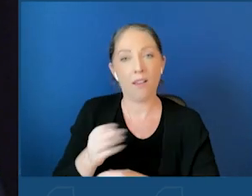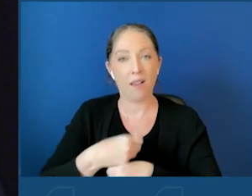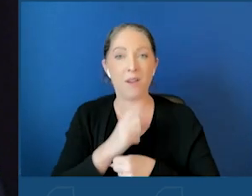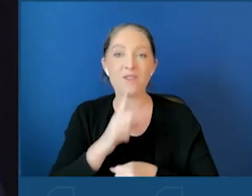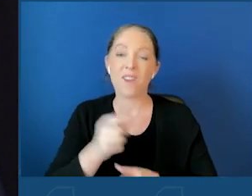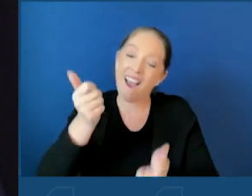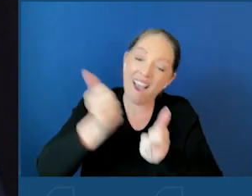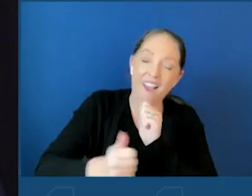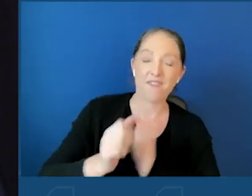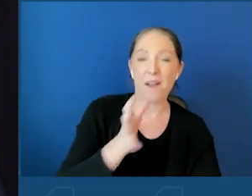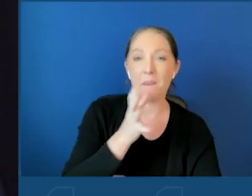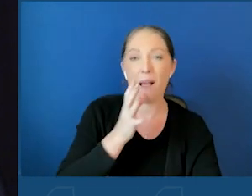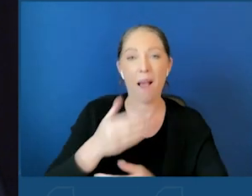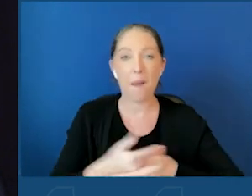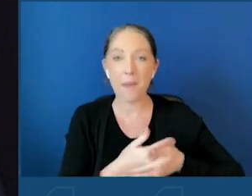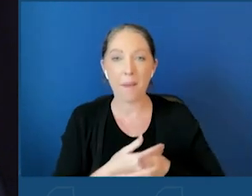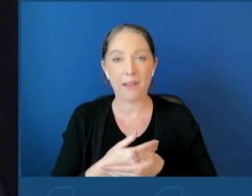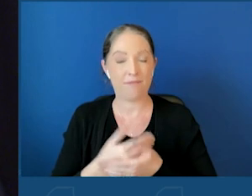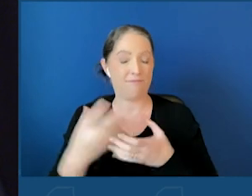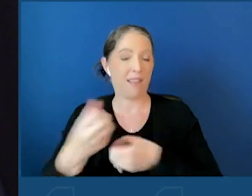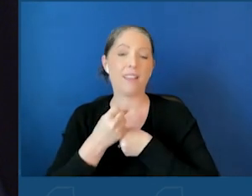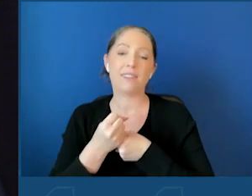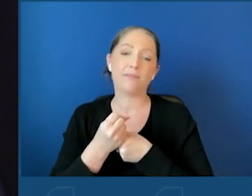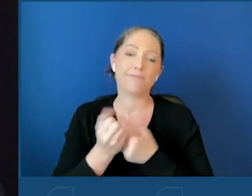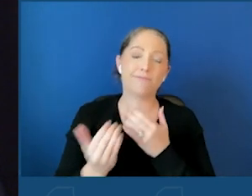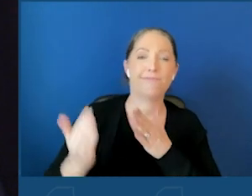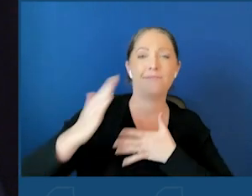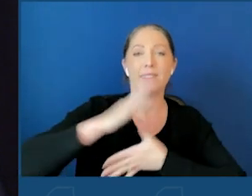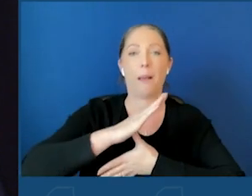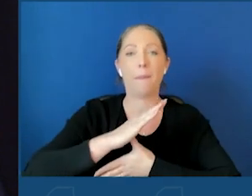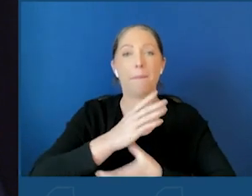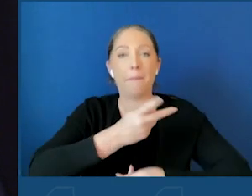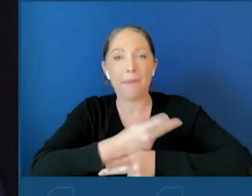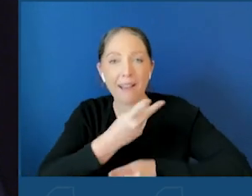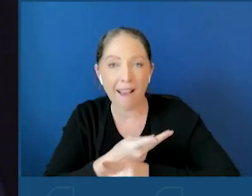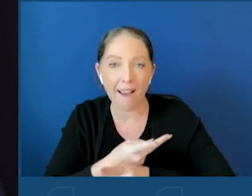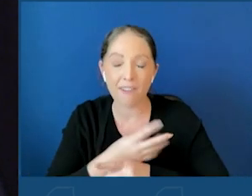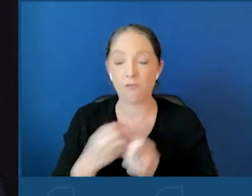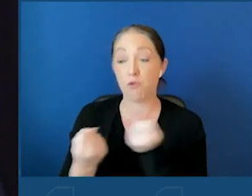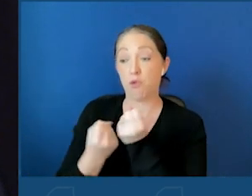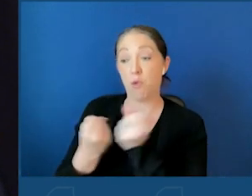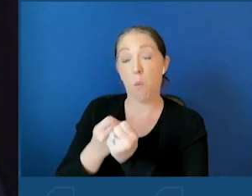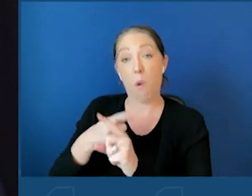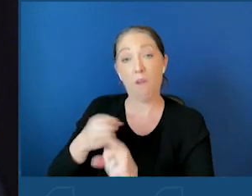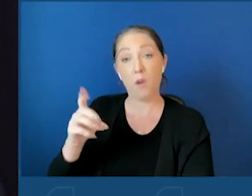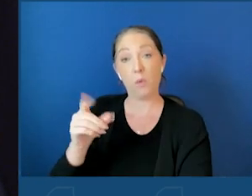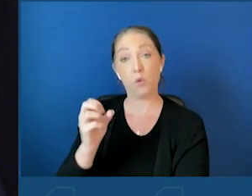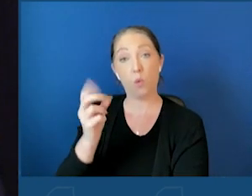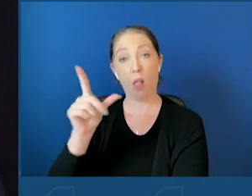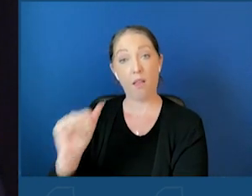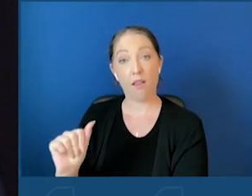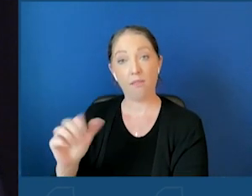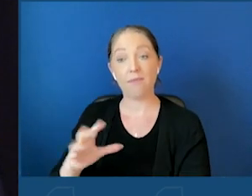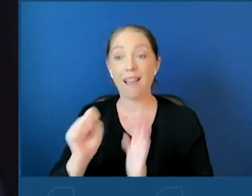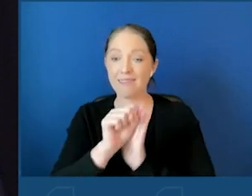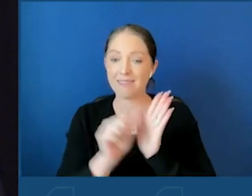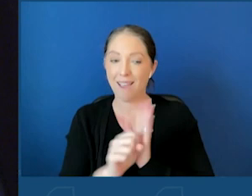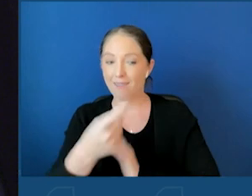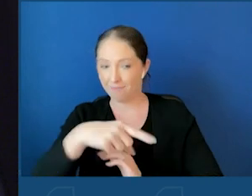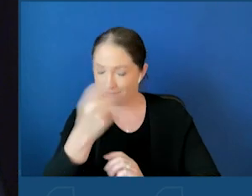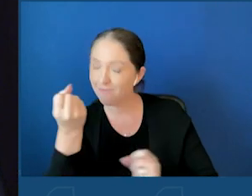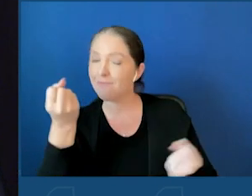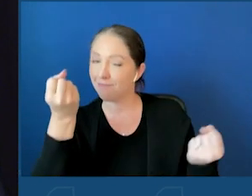a first-rate care, support from doulas, a state that understands their challenges, and finally eradicate